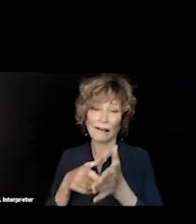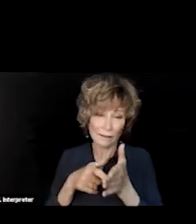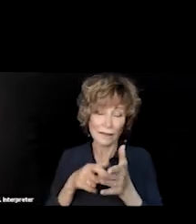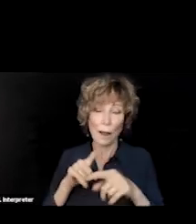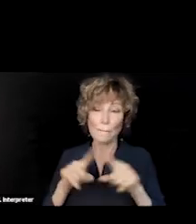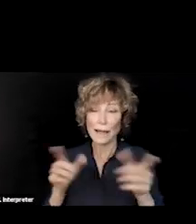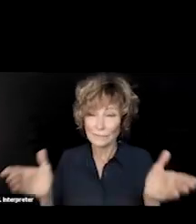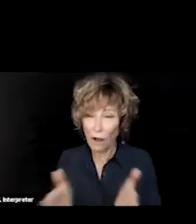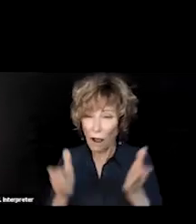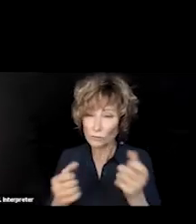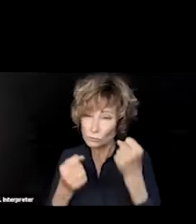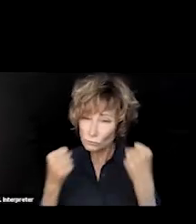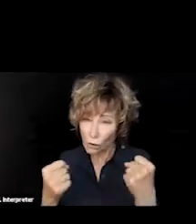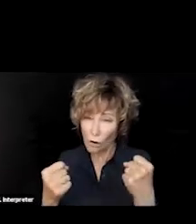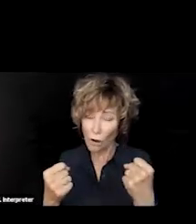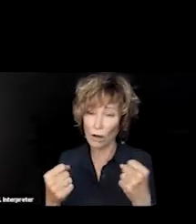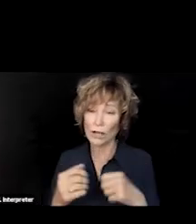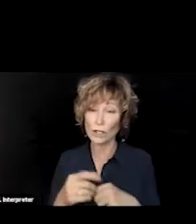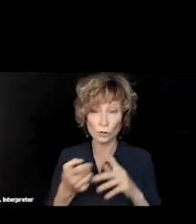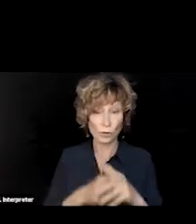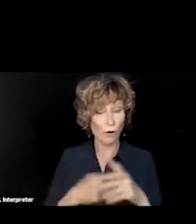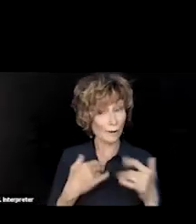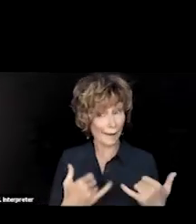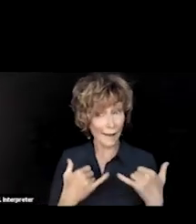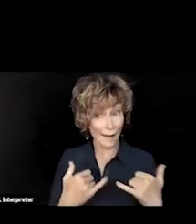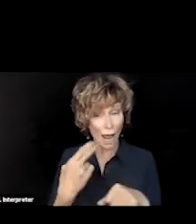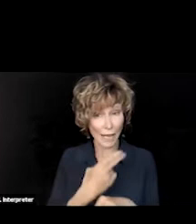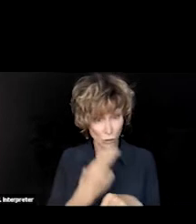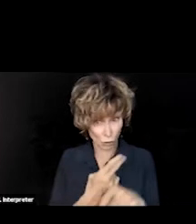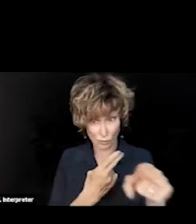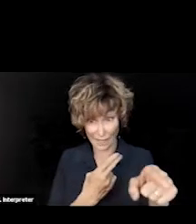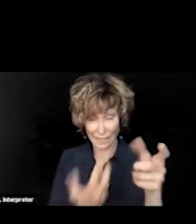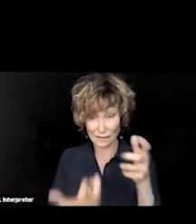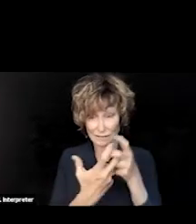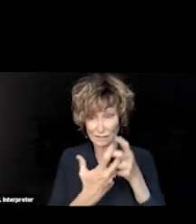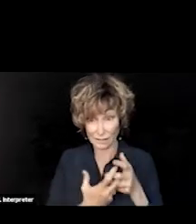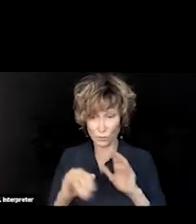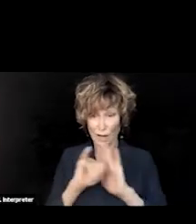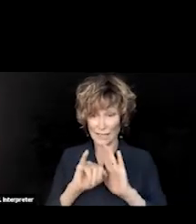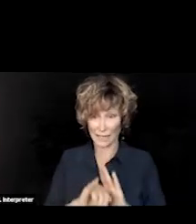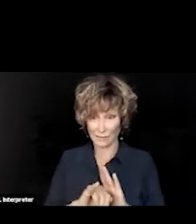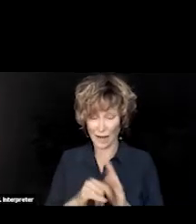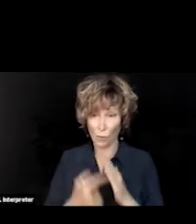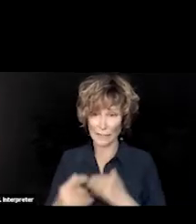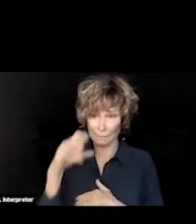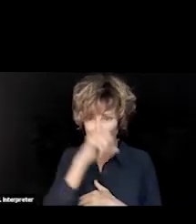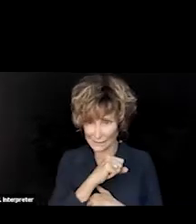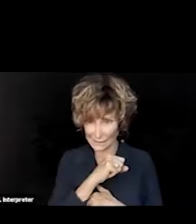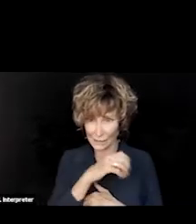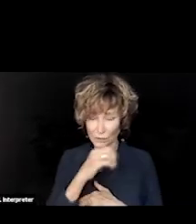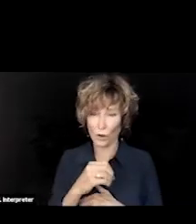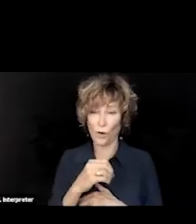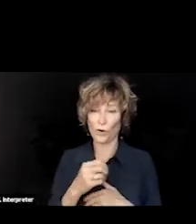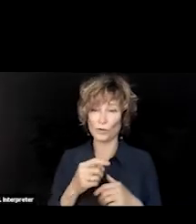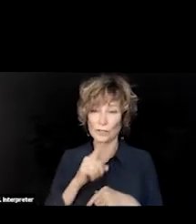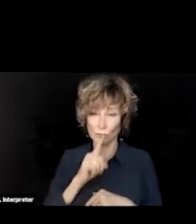strong partnerships. You start where you are and use the parts of the framework to identify aspects that are missing so you can get yourself